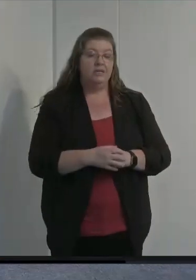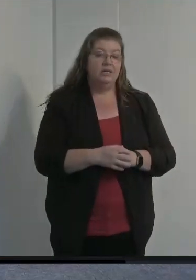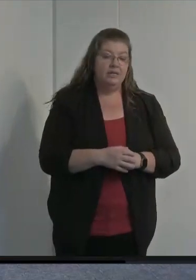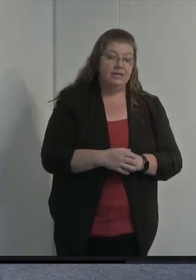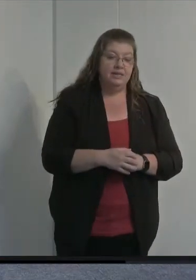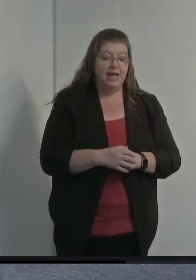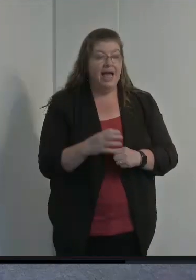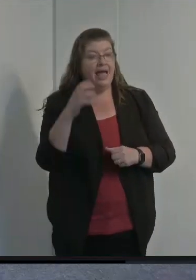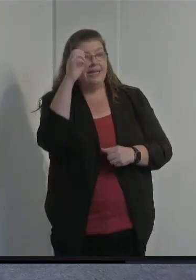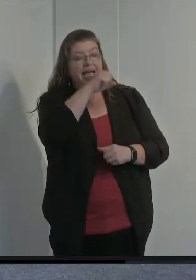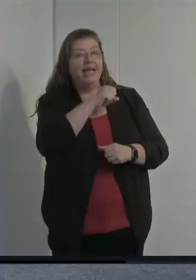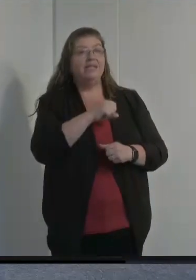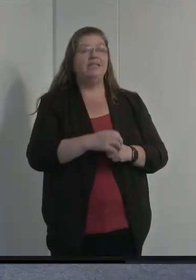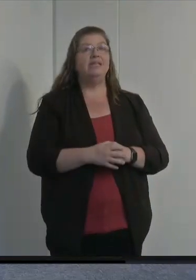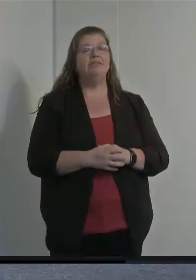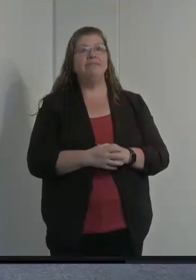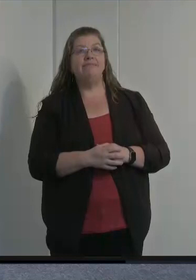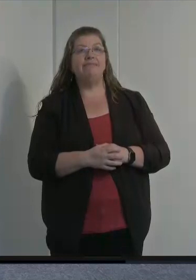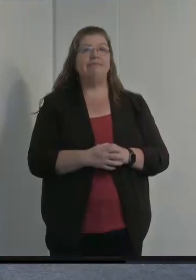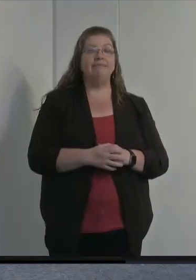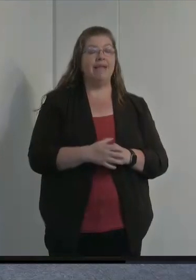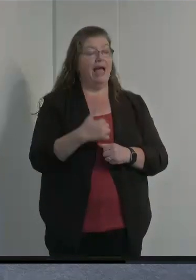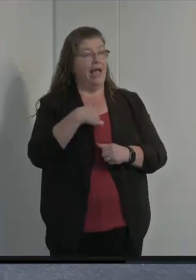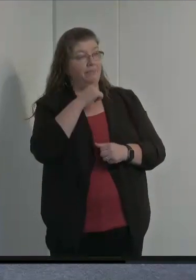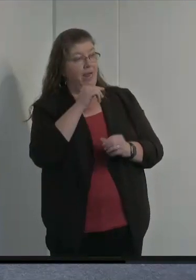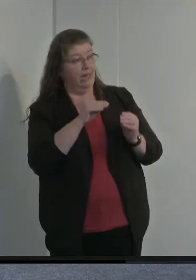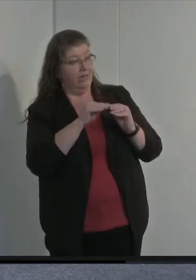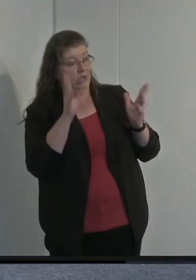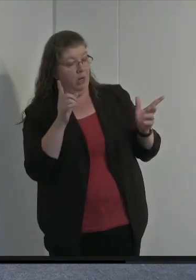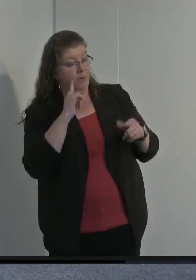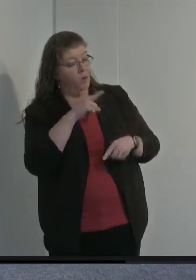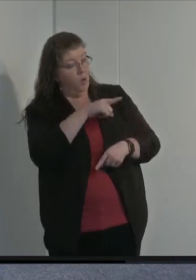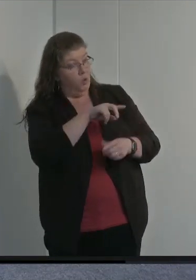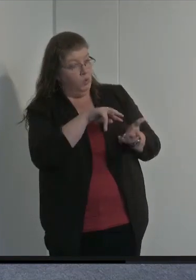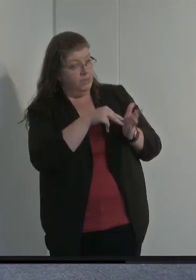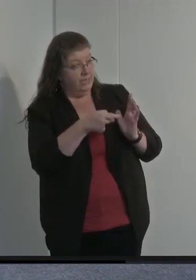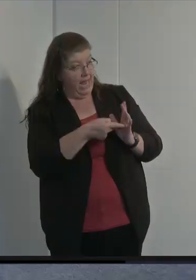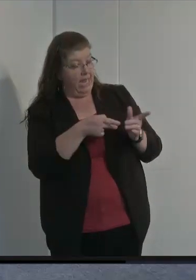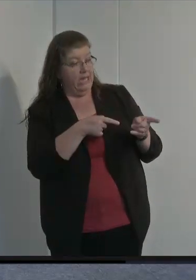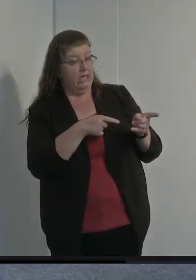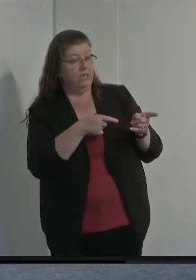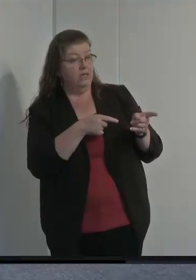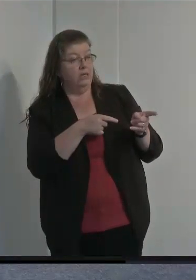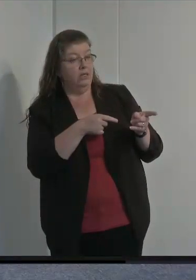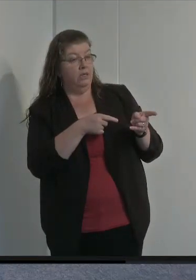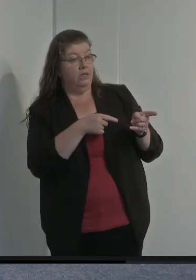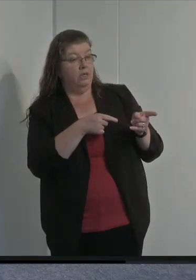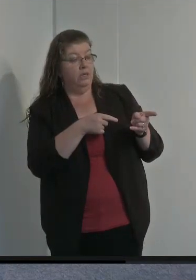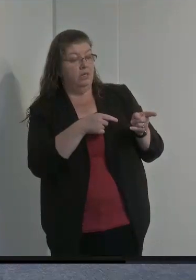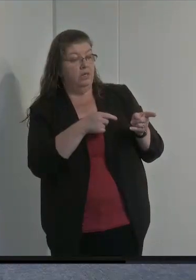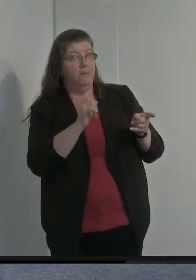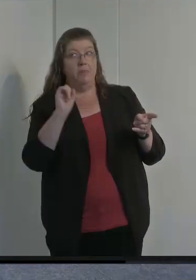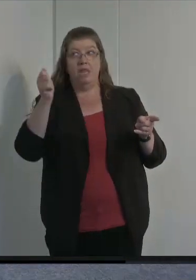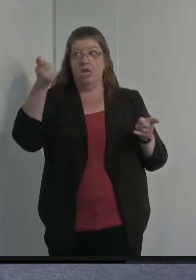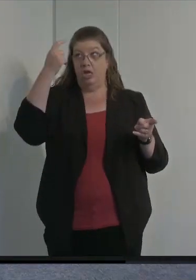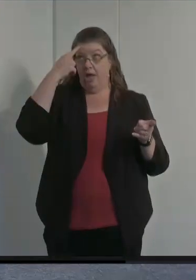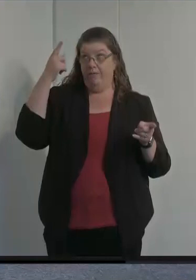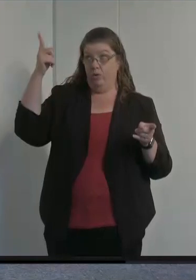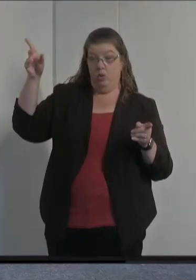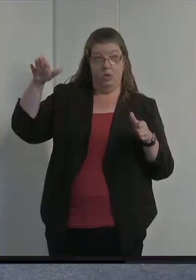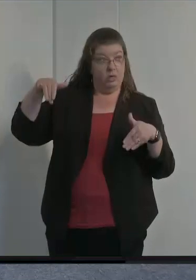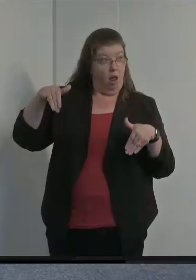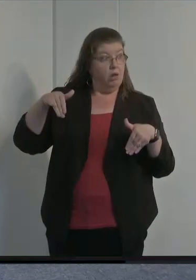I guess I'm not clear. Are you saying that because the governor has not